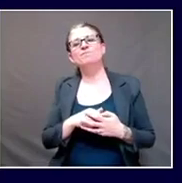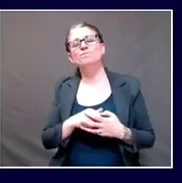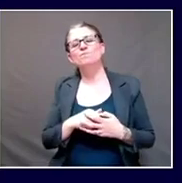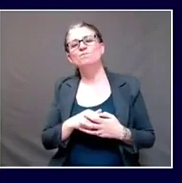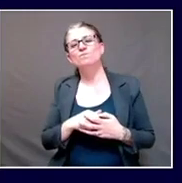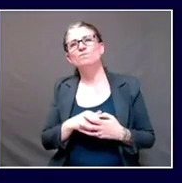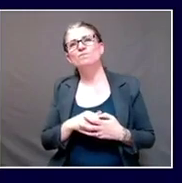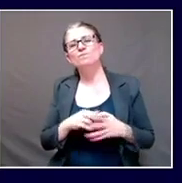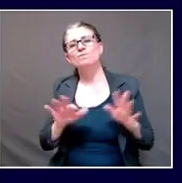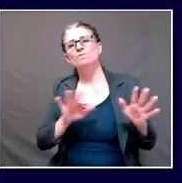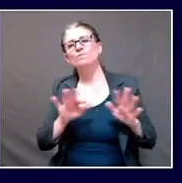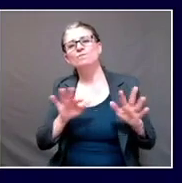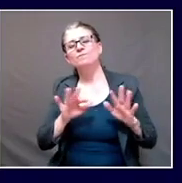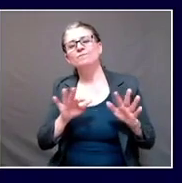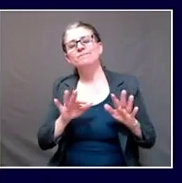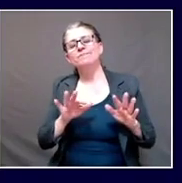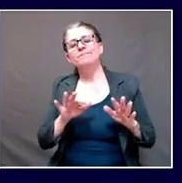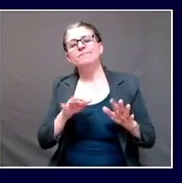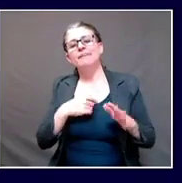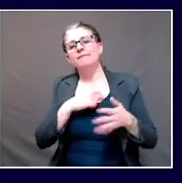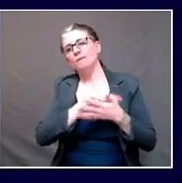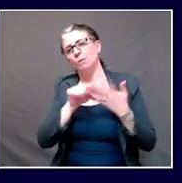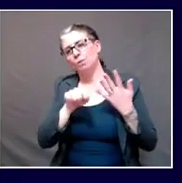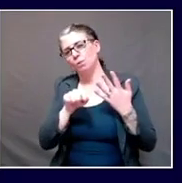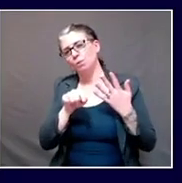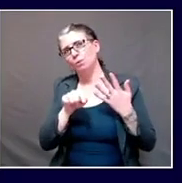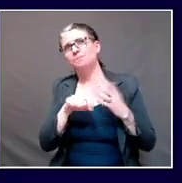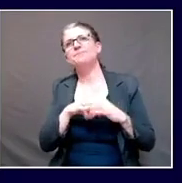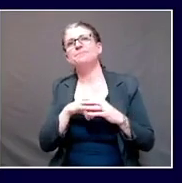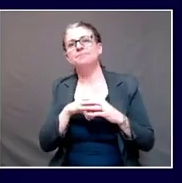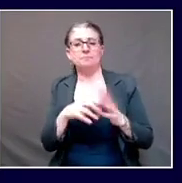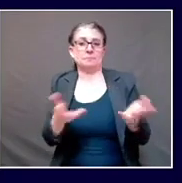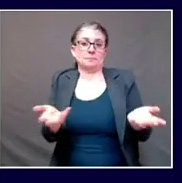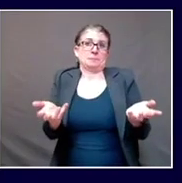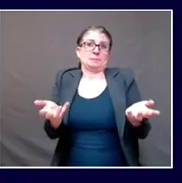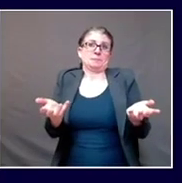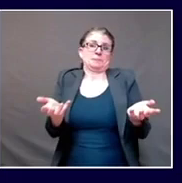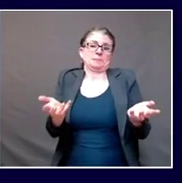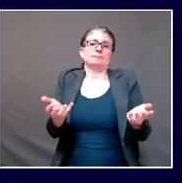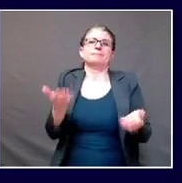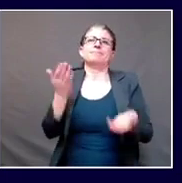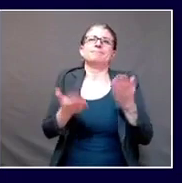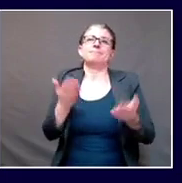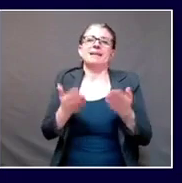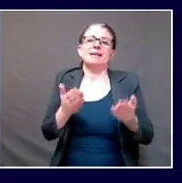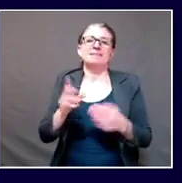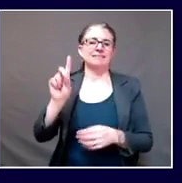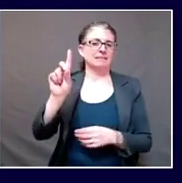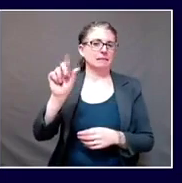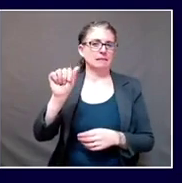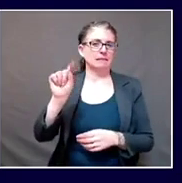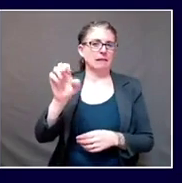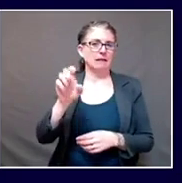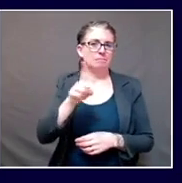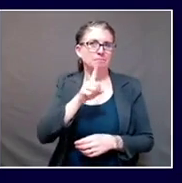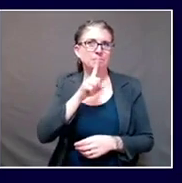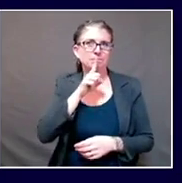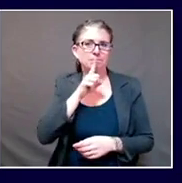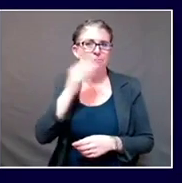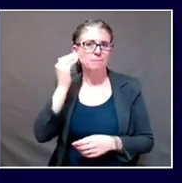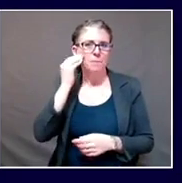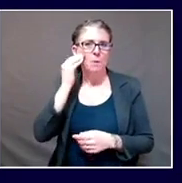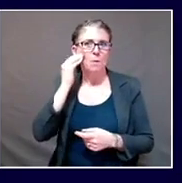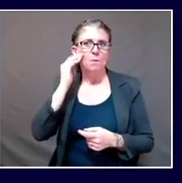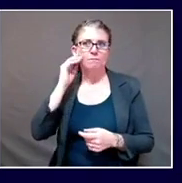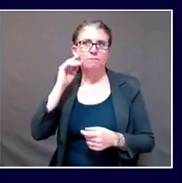I'm assuming we don't yet have a hard date on when the first healthcare workers in the state of Maine could be, could be vaccinated. Is there even